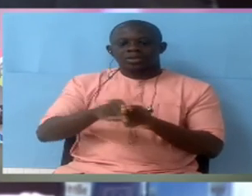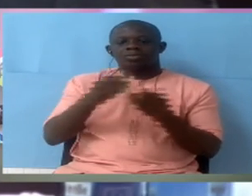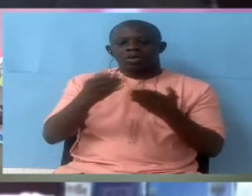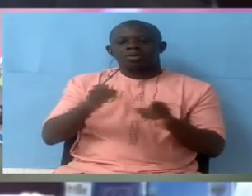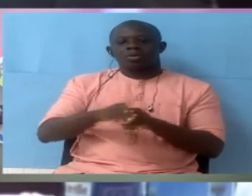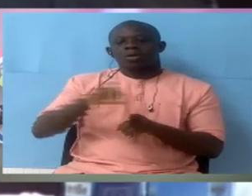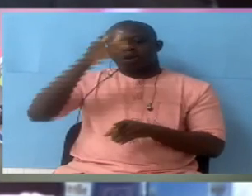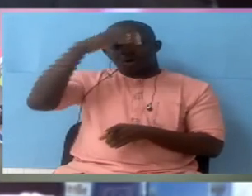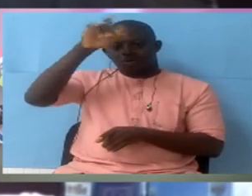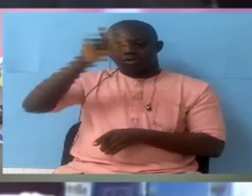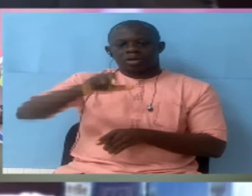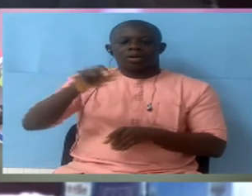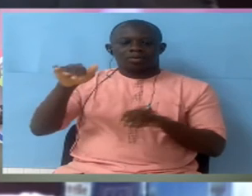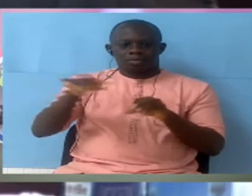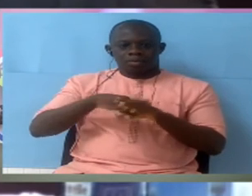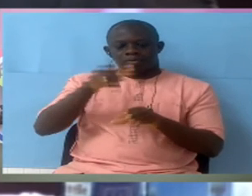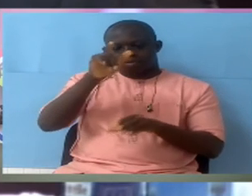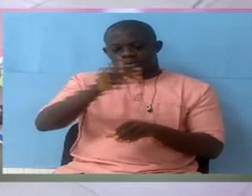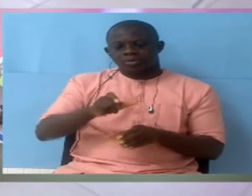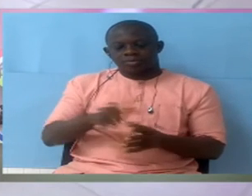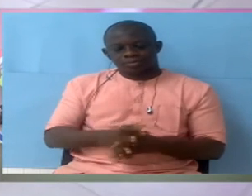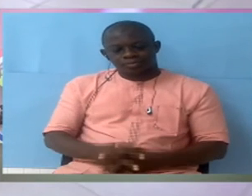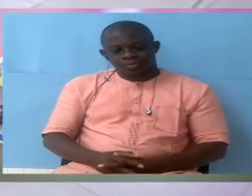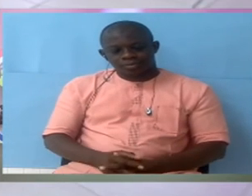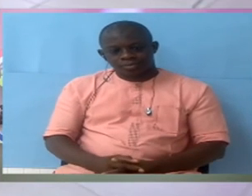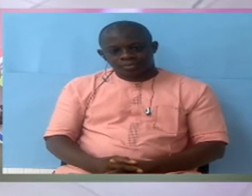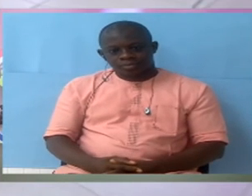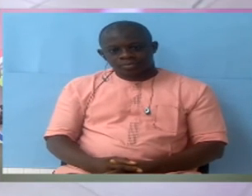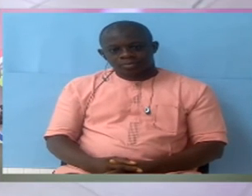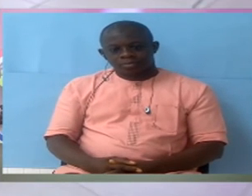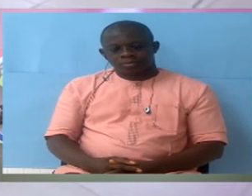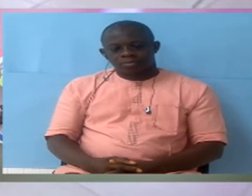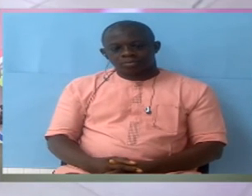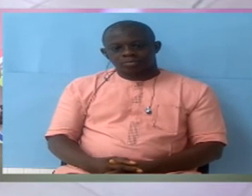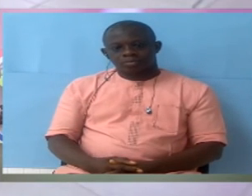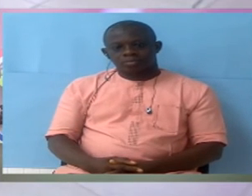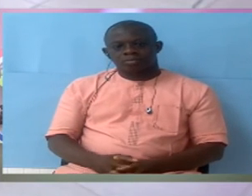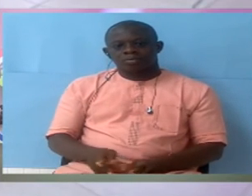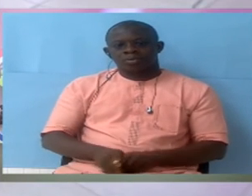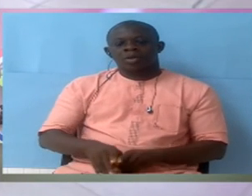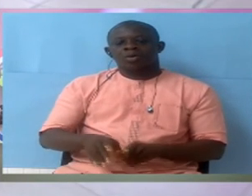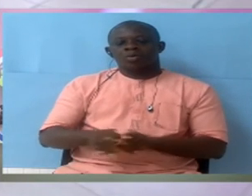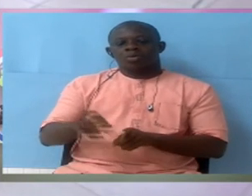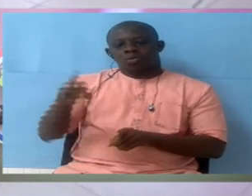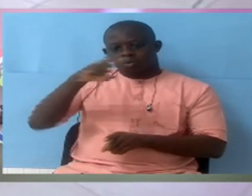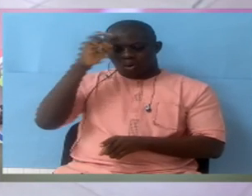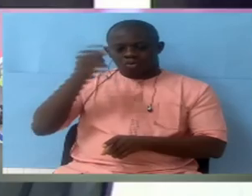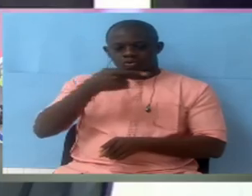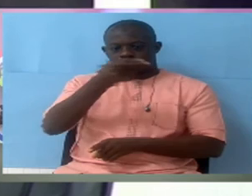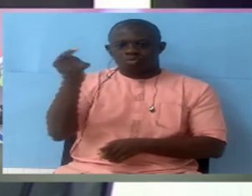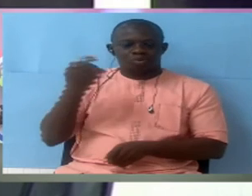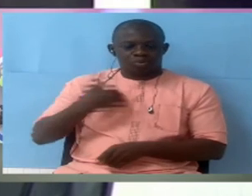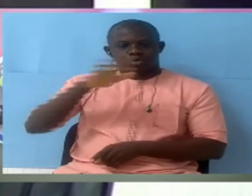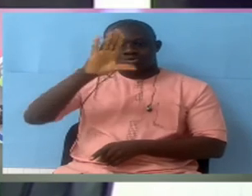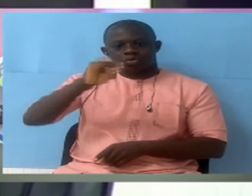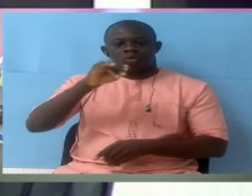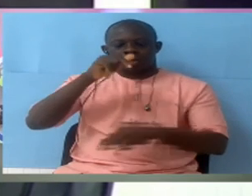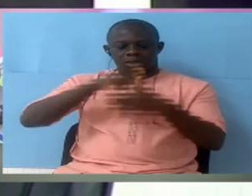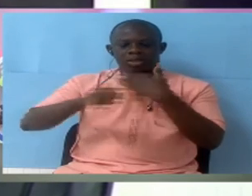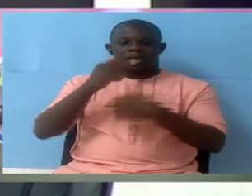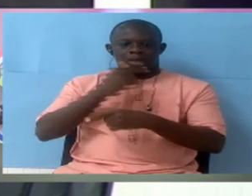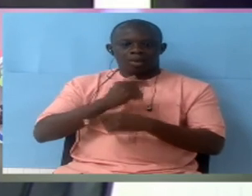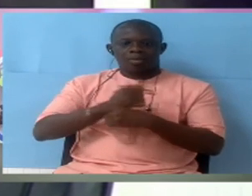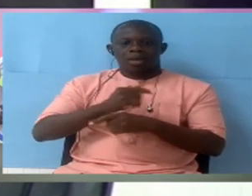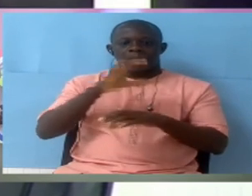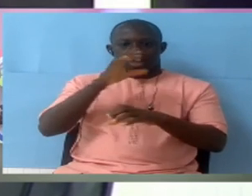jité commission bi ak yow sa commissioner yi nga xamné ñoo top ci sa kaw. For the service you are rendering to this country. Ci liggéey bu rafet bi